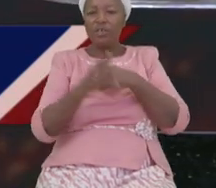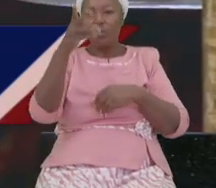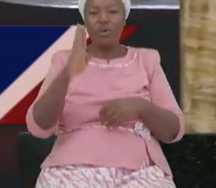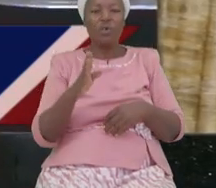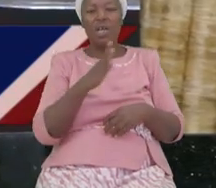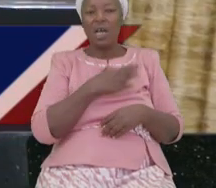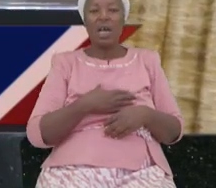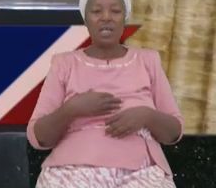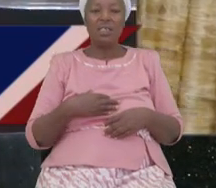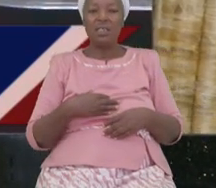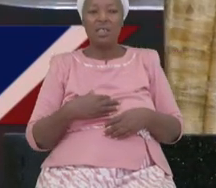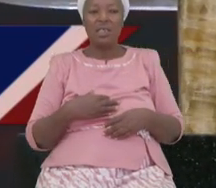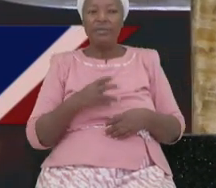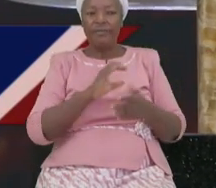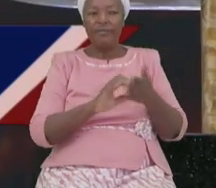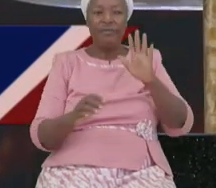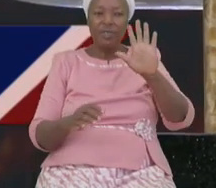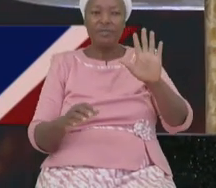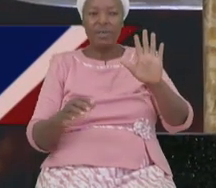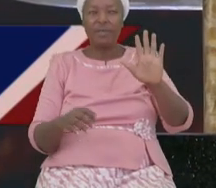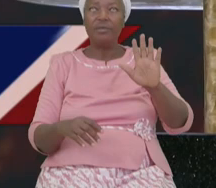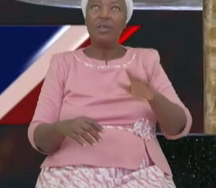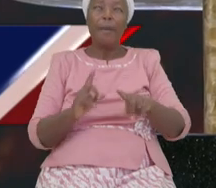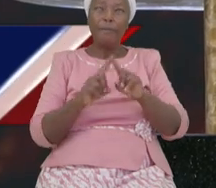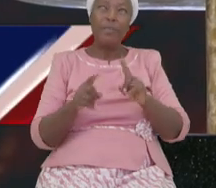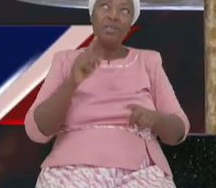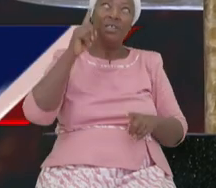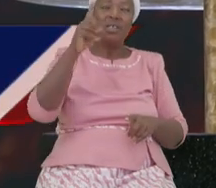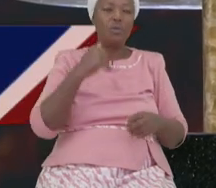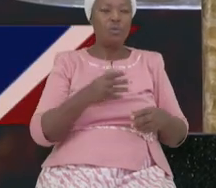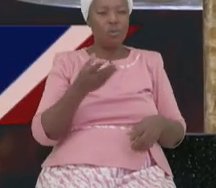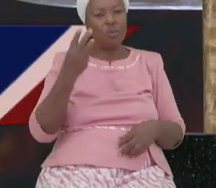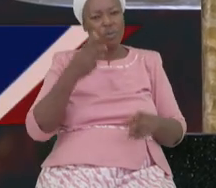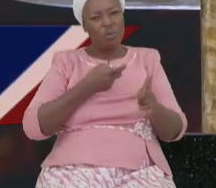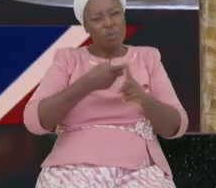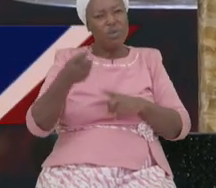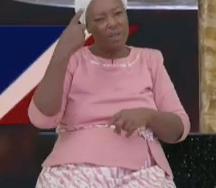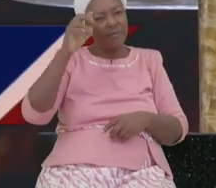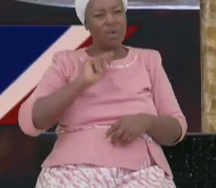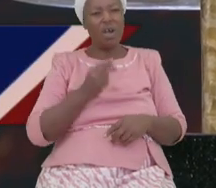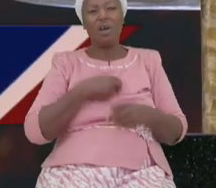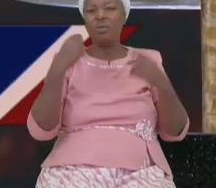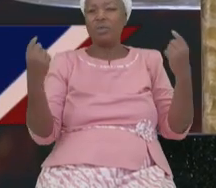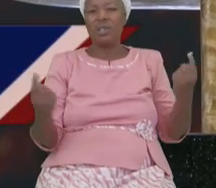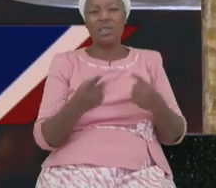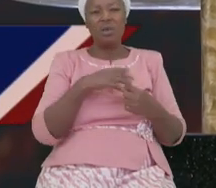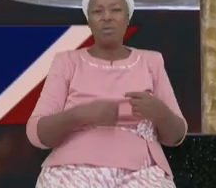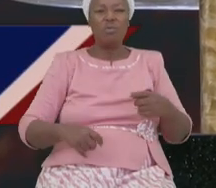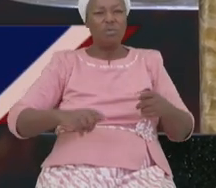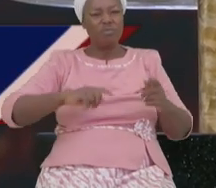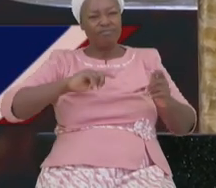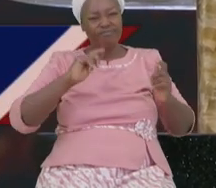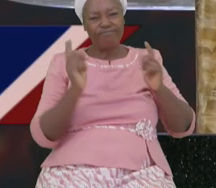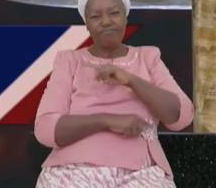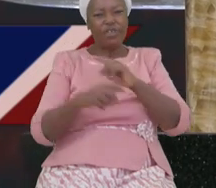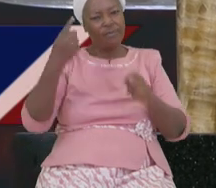Verse 5, but he was wounded for our transgressions, he was bruised for our iniquities. The chastisement of